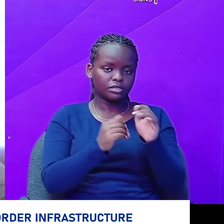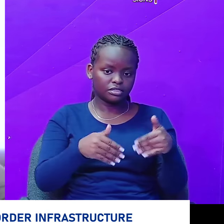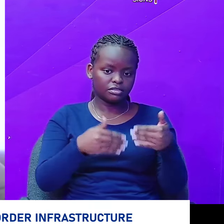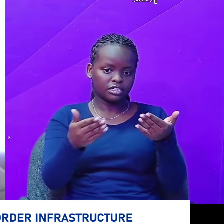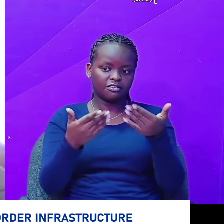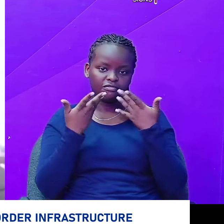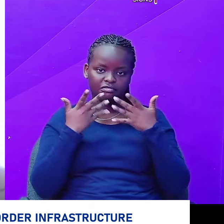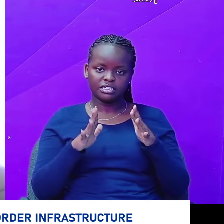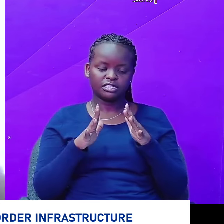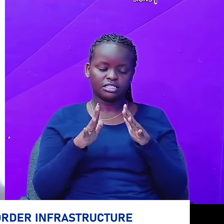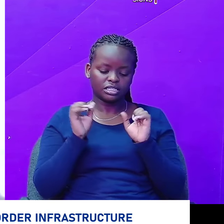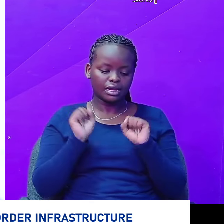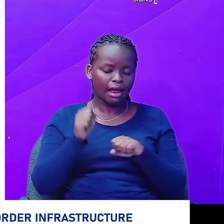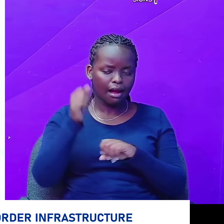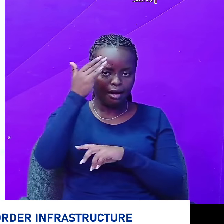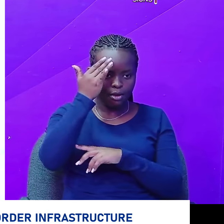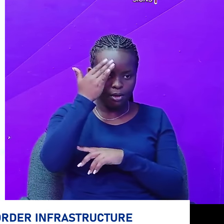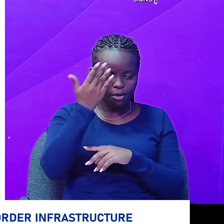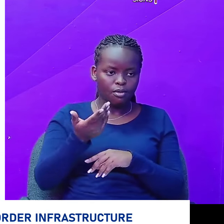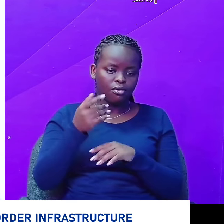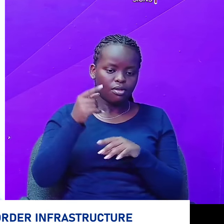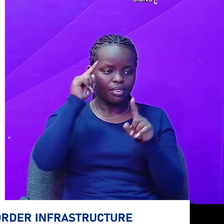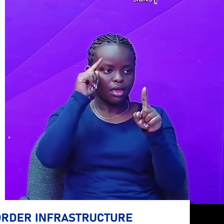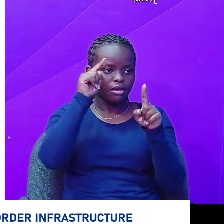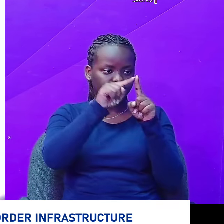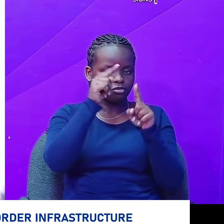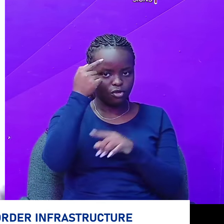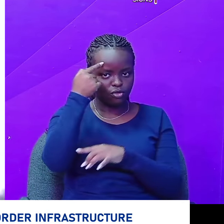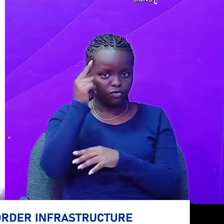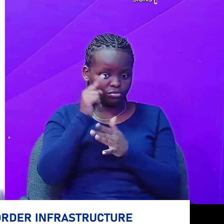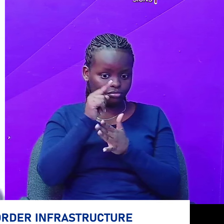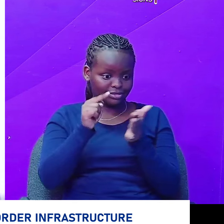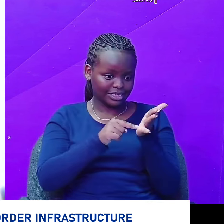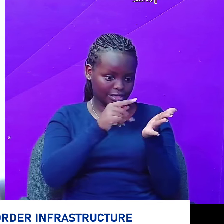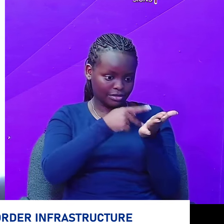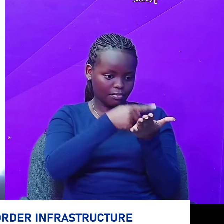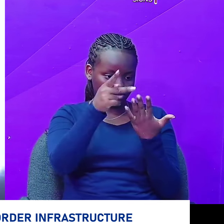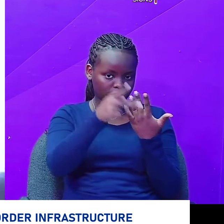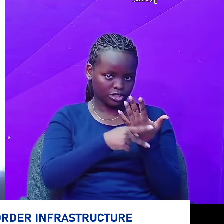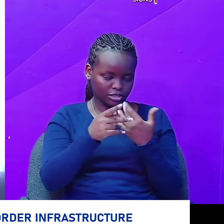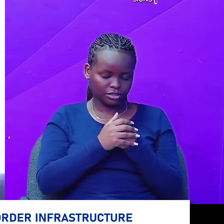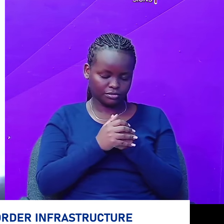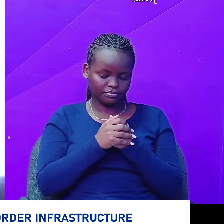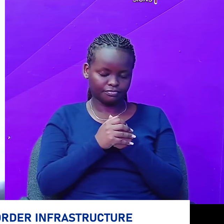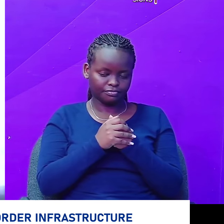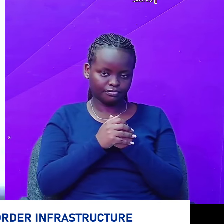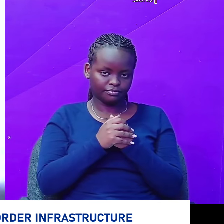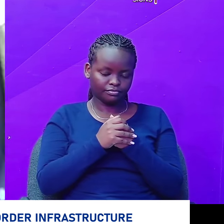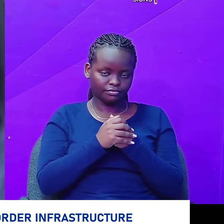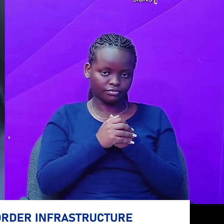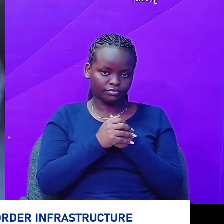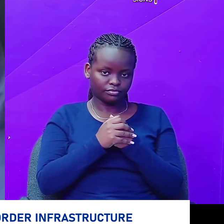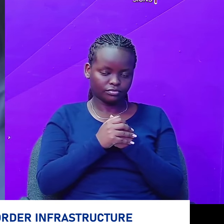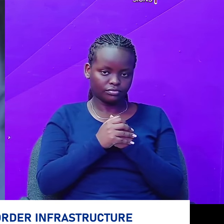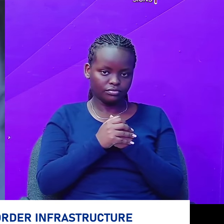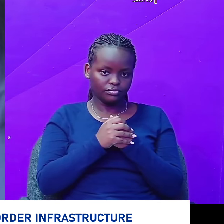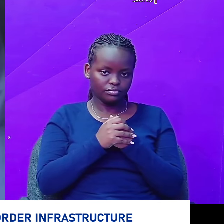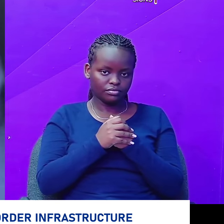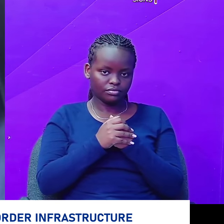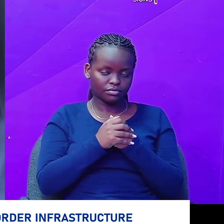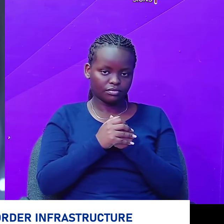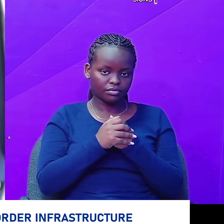may be able to realize the goal for which this project has been constituted. It has made